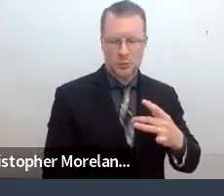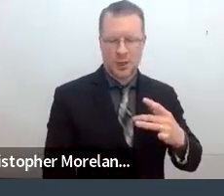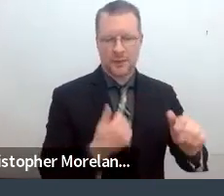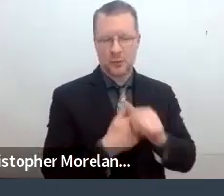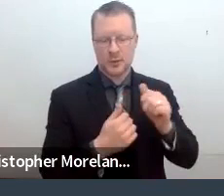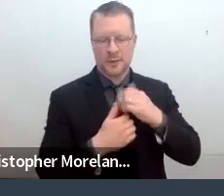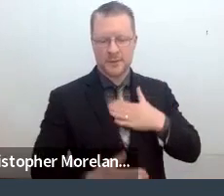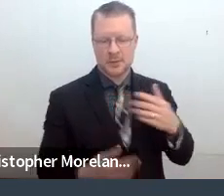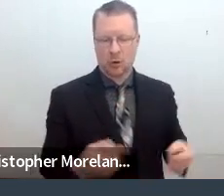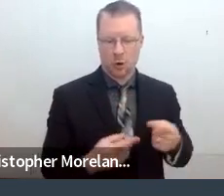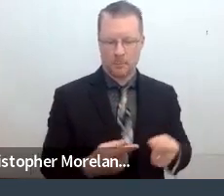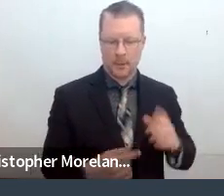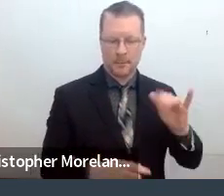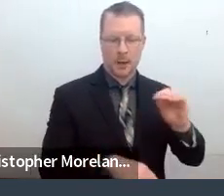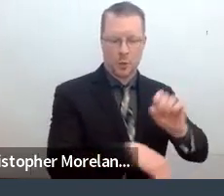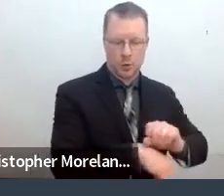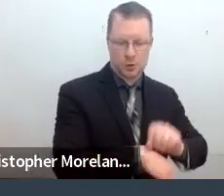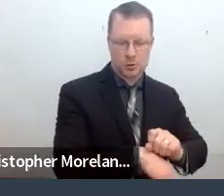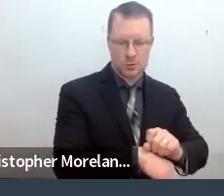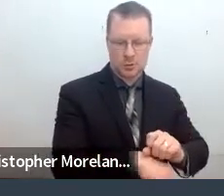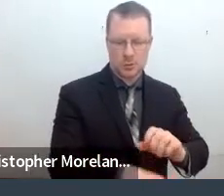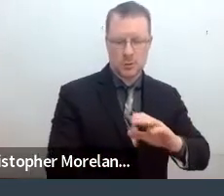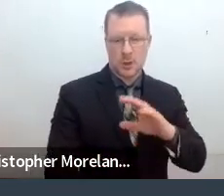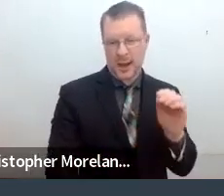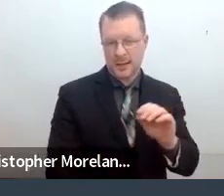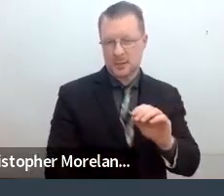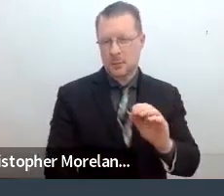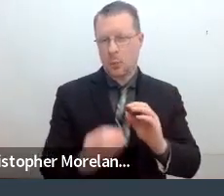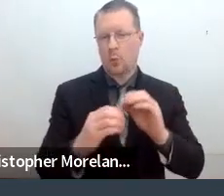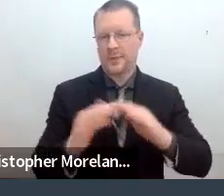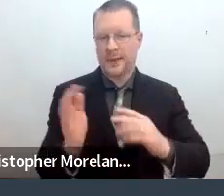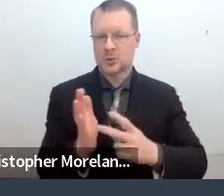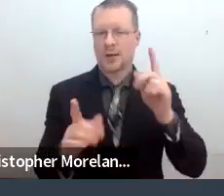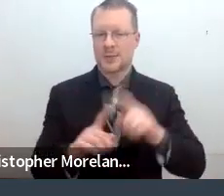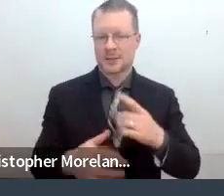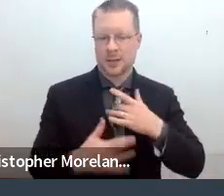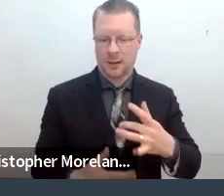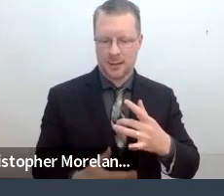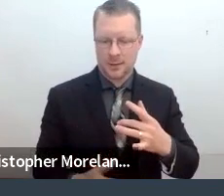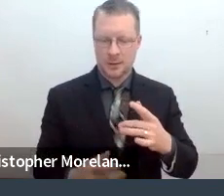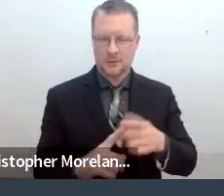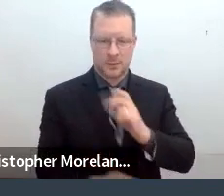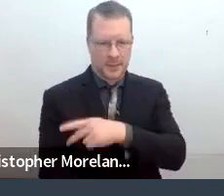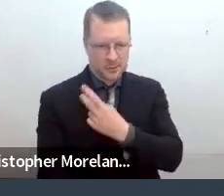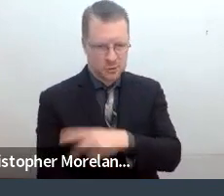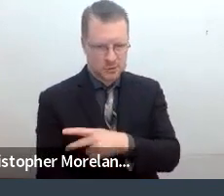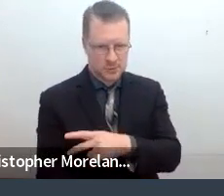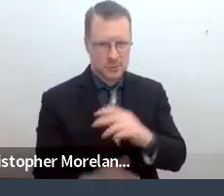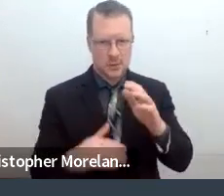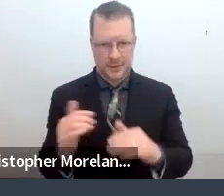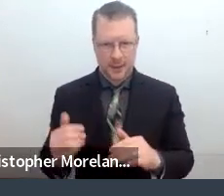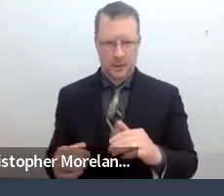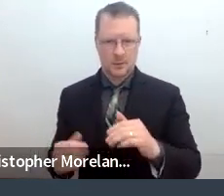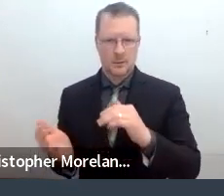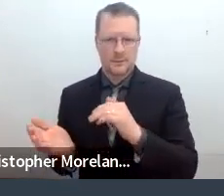times more likely to have been threatened with physical harm by coworkers, and more than twice as likely